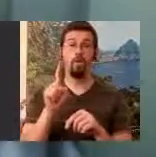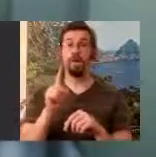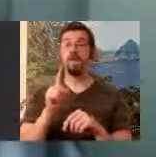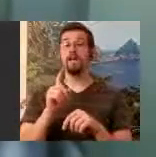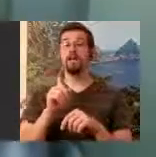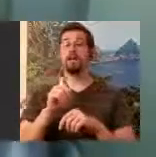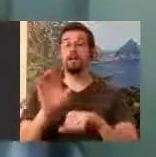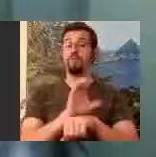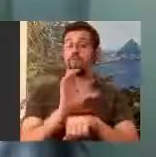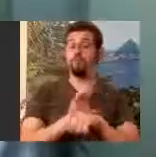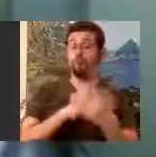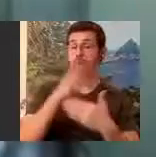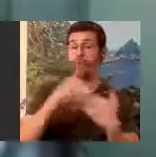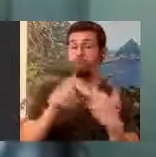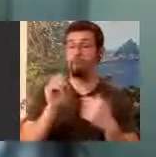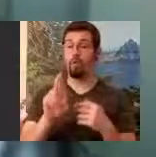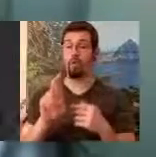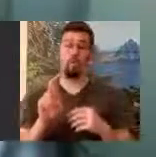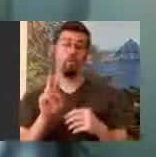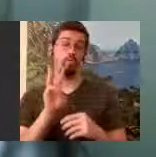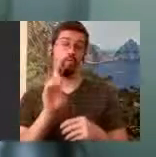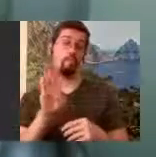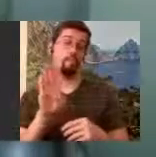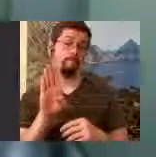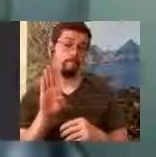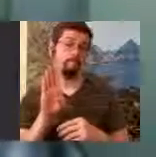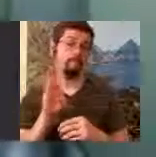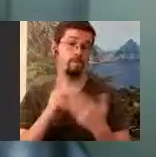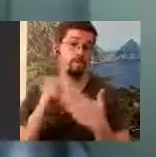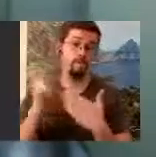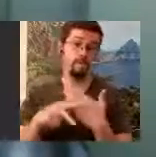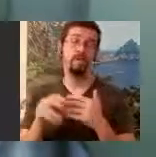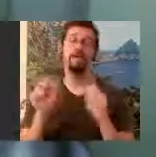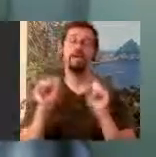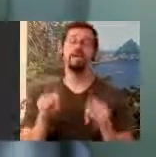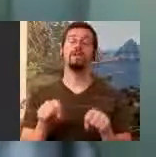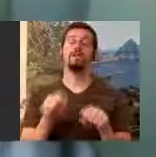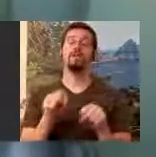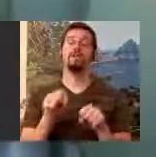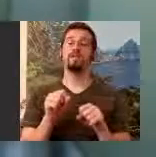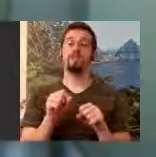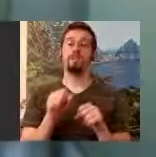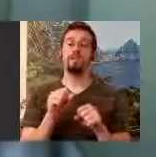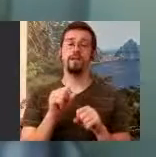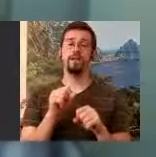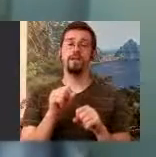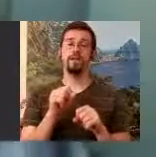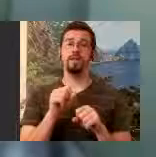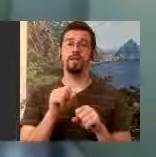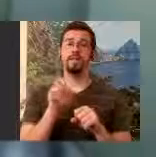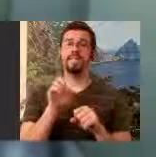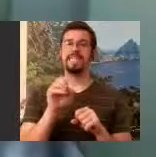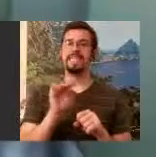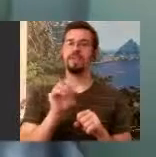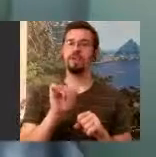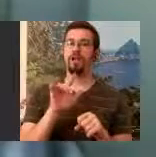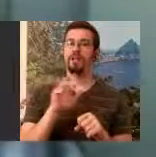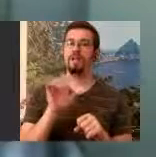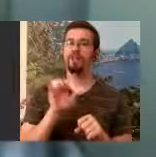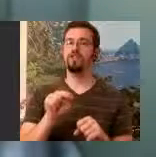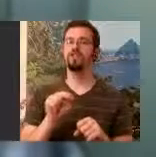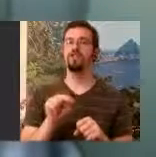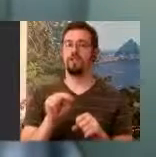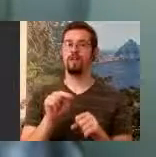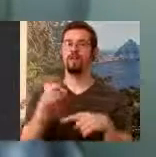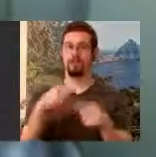that the digitalization of SignWriting can be made by everyone in a very easy way.